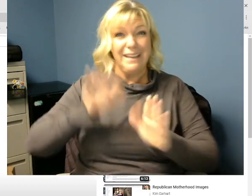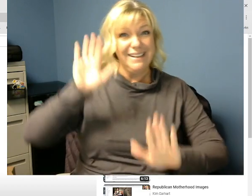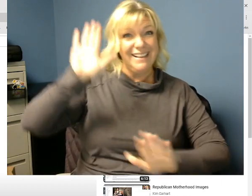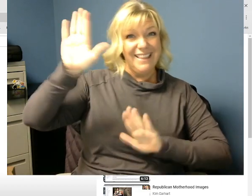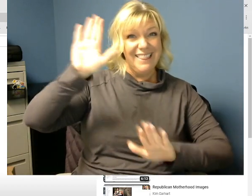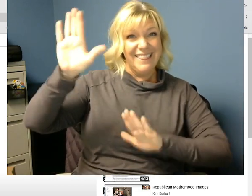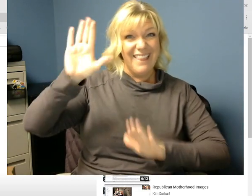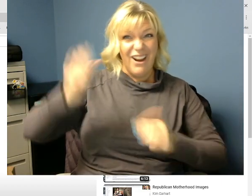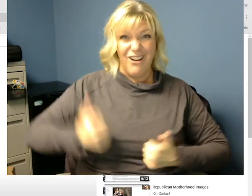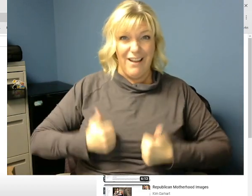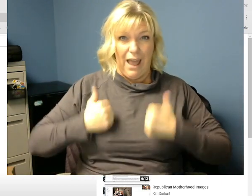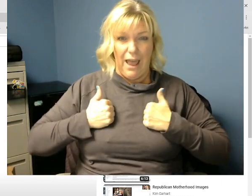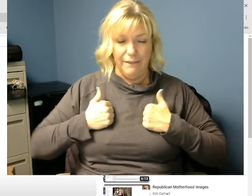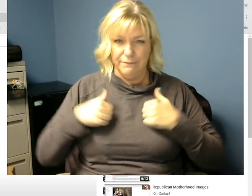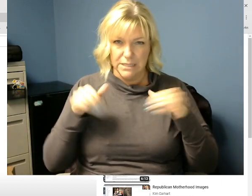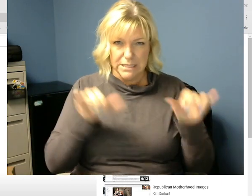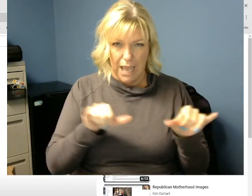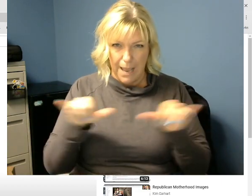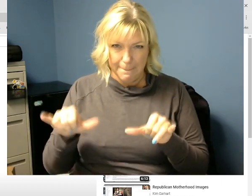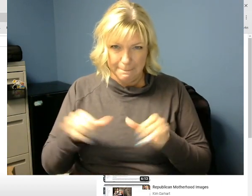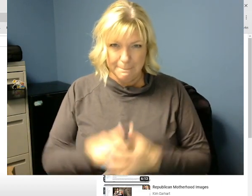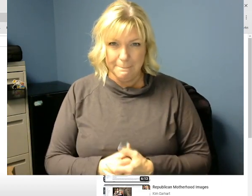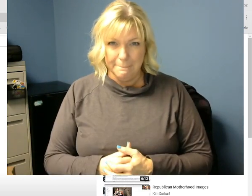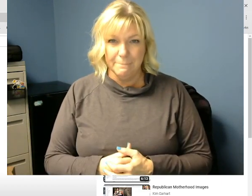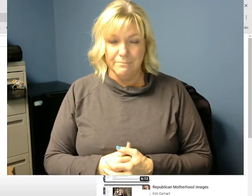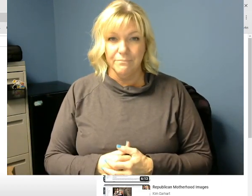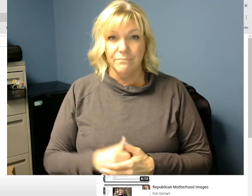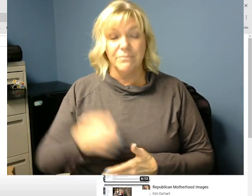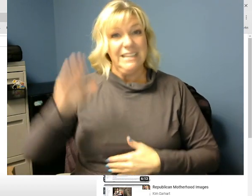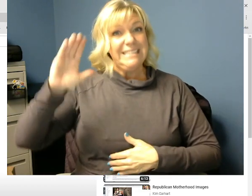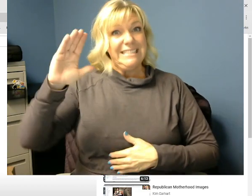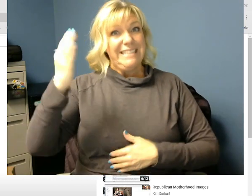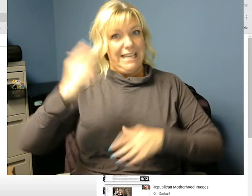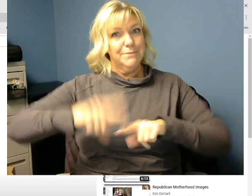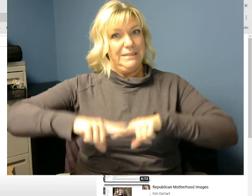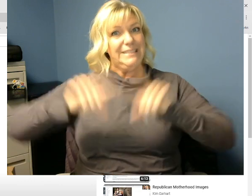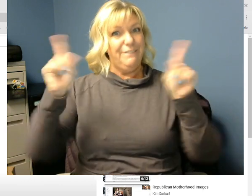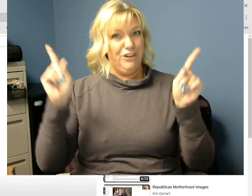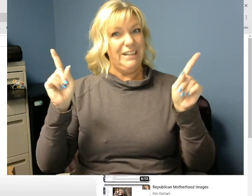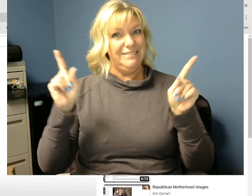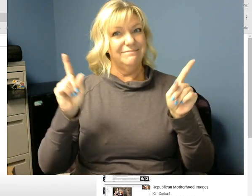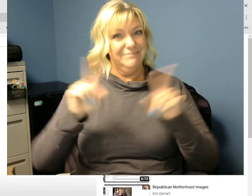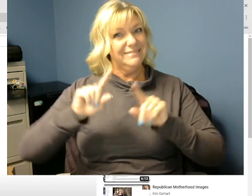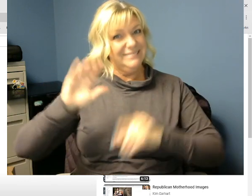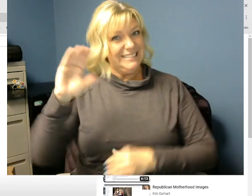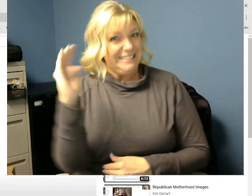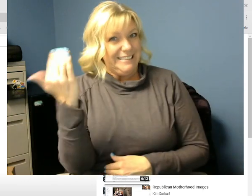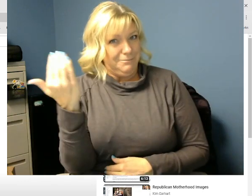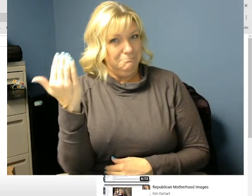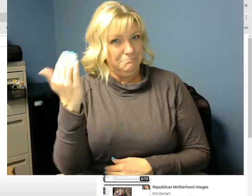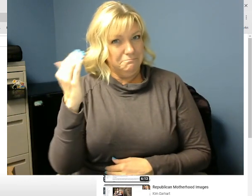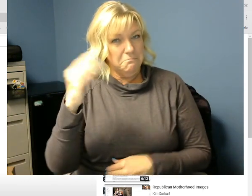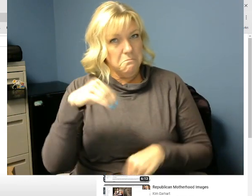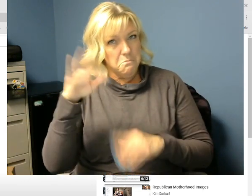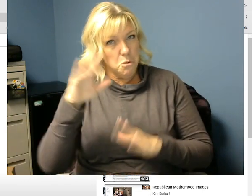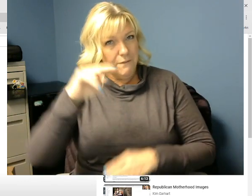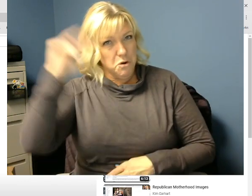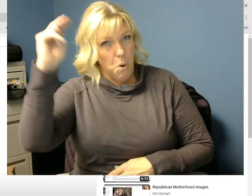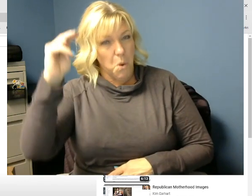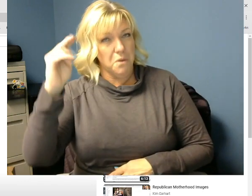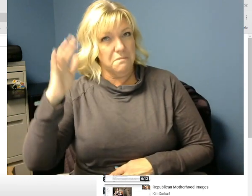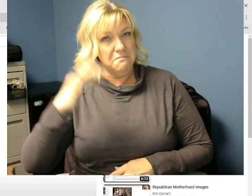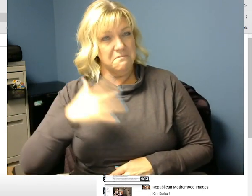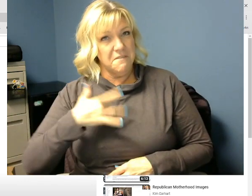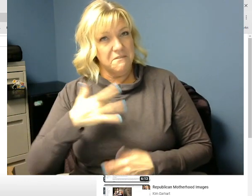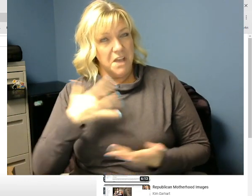different. Now, again, it's going to look different on the surface if they settle in Jamestown, if they settle in Boston or Plymouth, and I think most of you agree